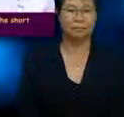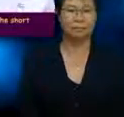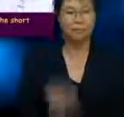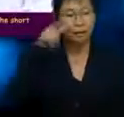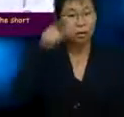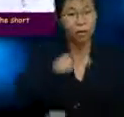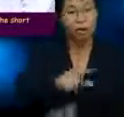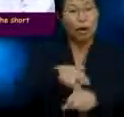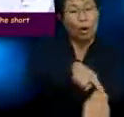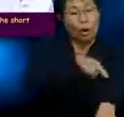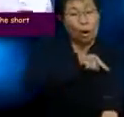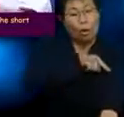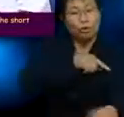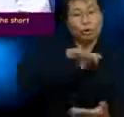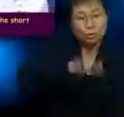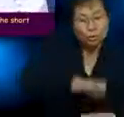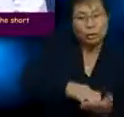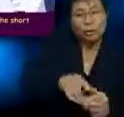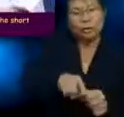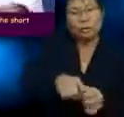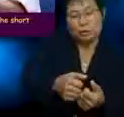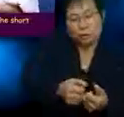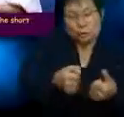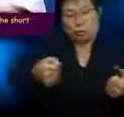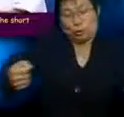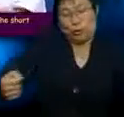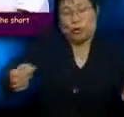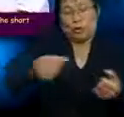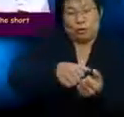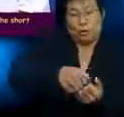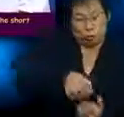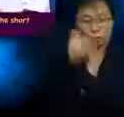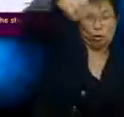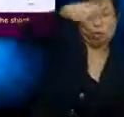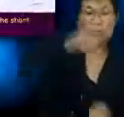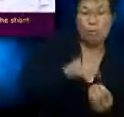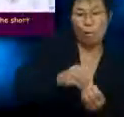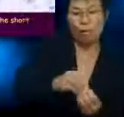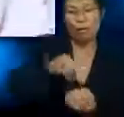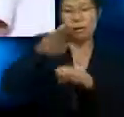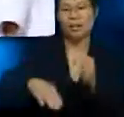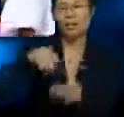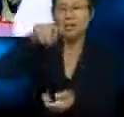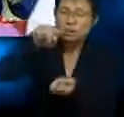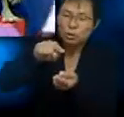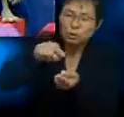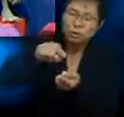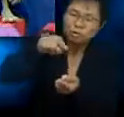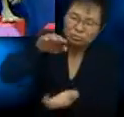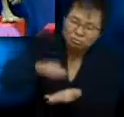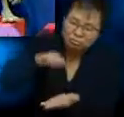Look, the long spring stretches more than the short spring does.